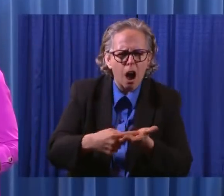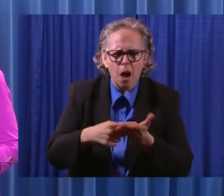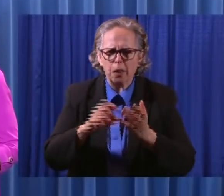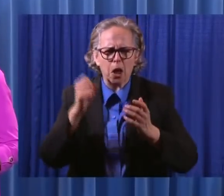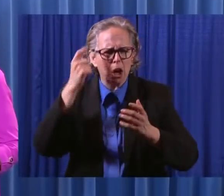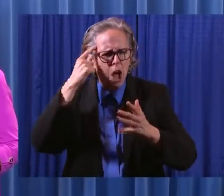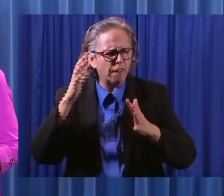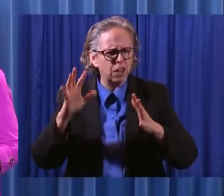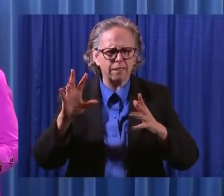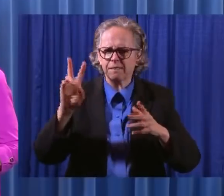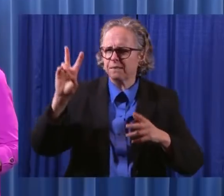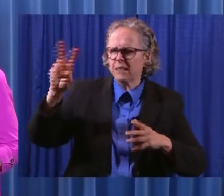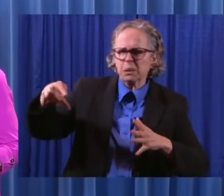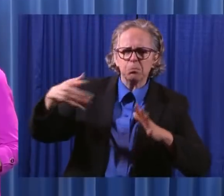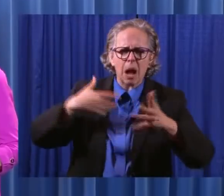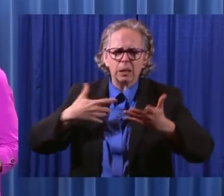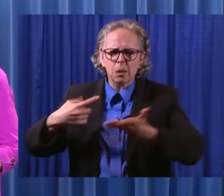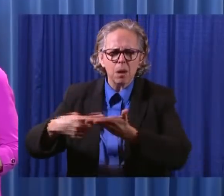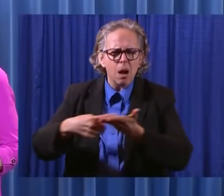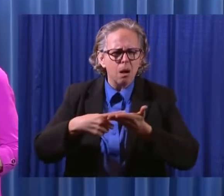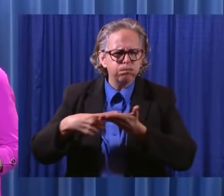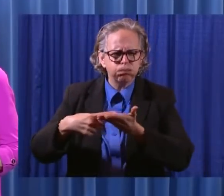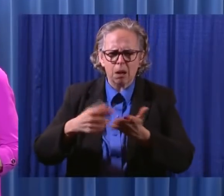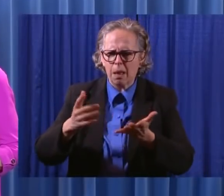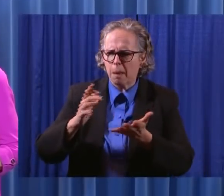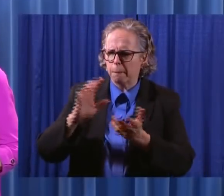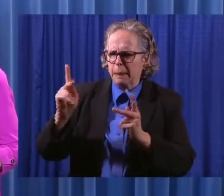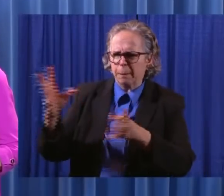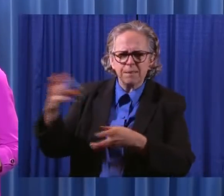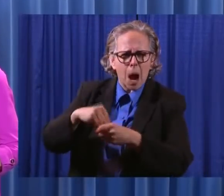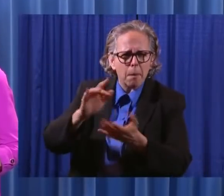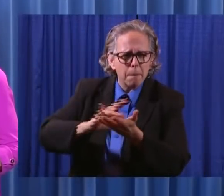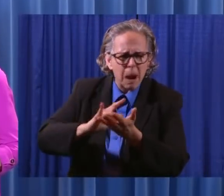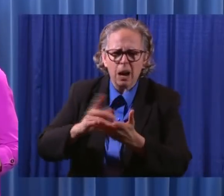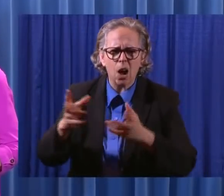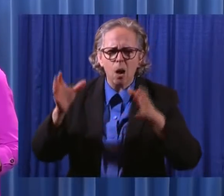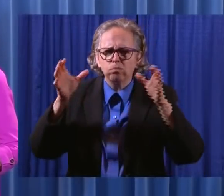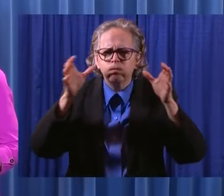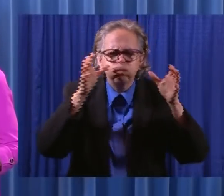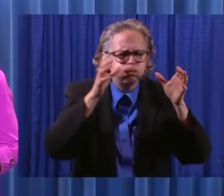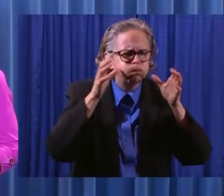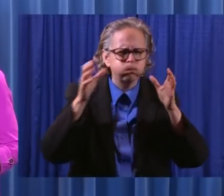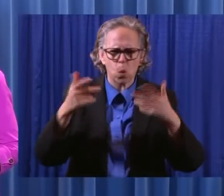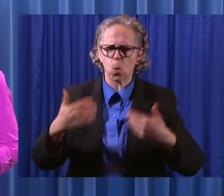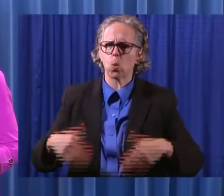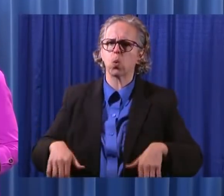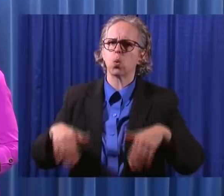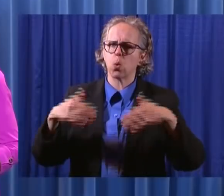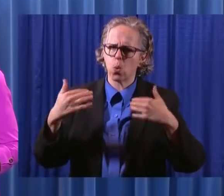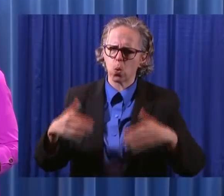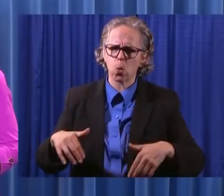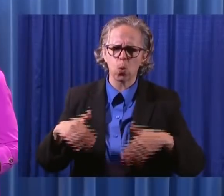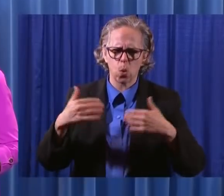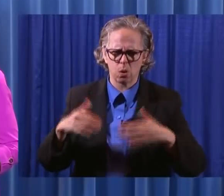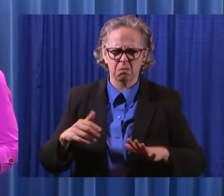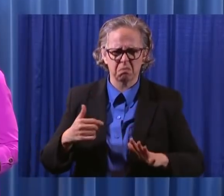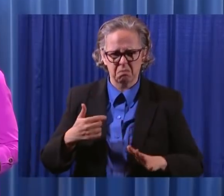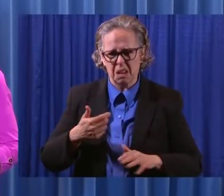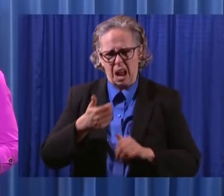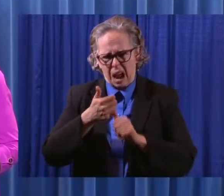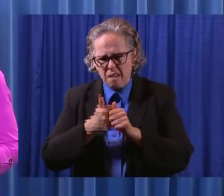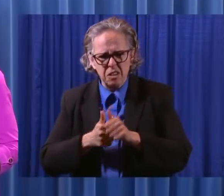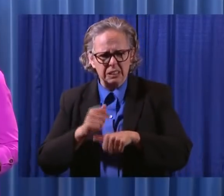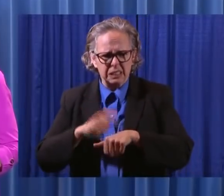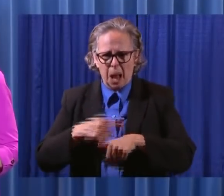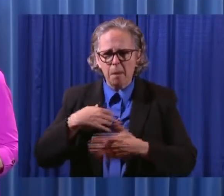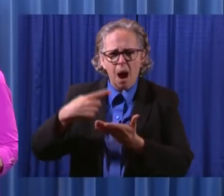people from the White House and the medical people, I take a page, at least a page or two of notes every time we do